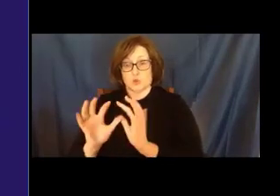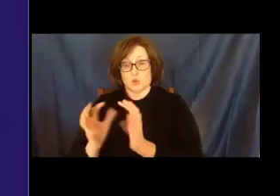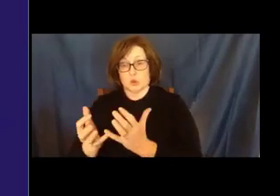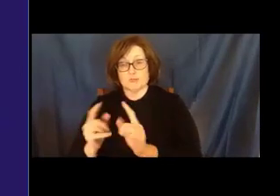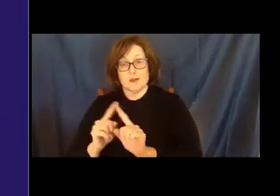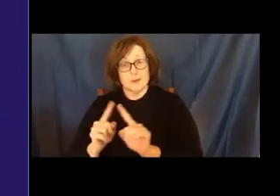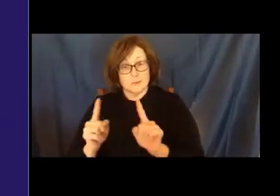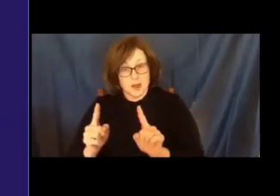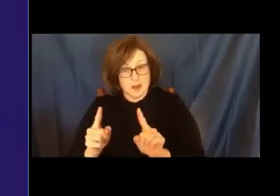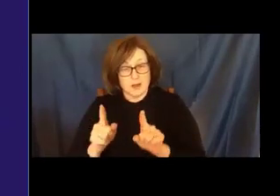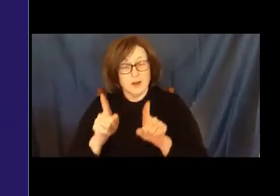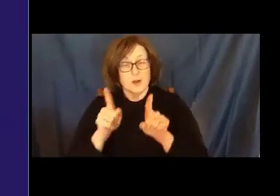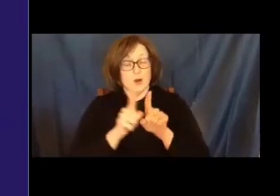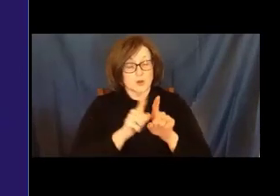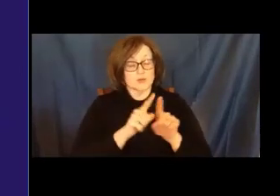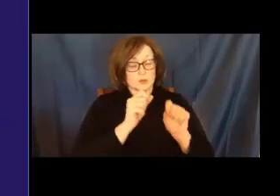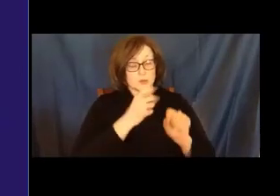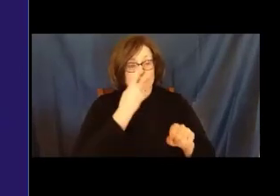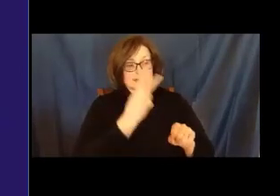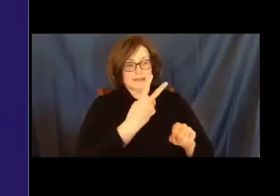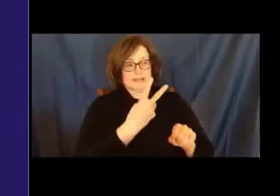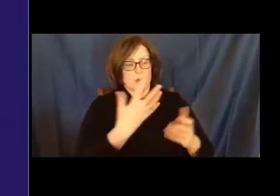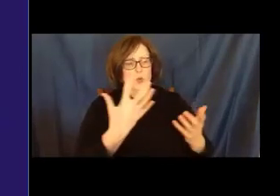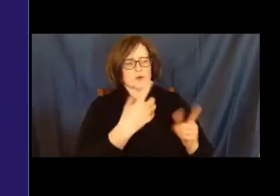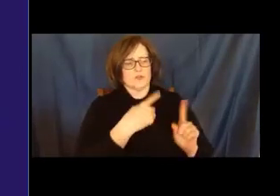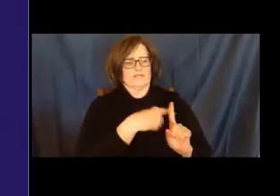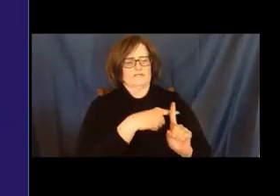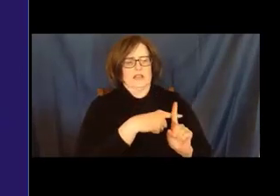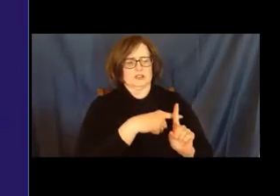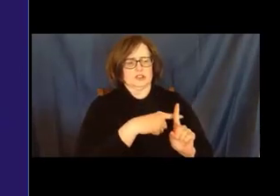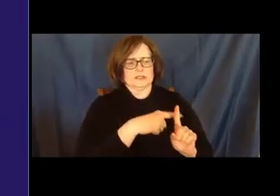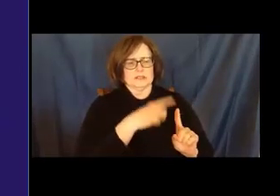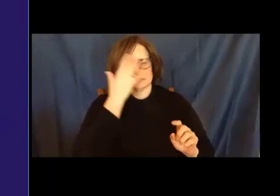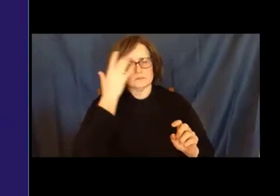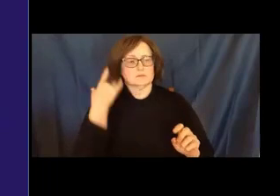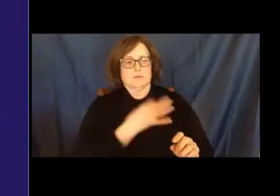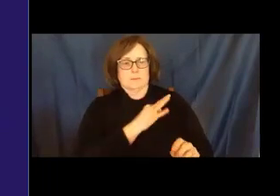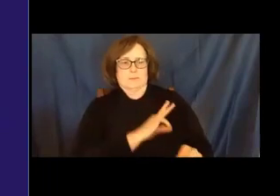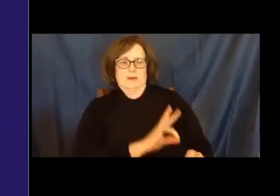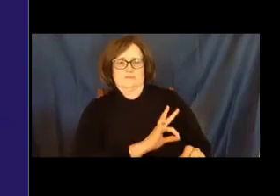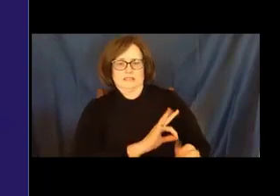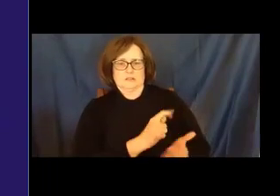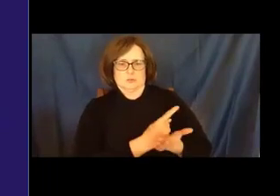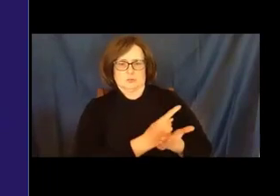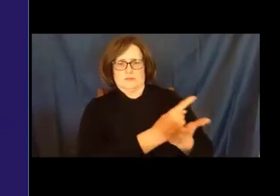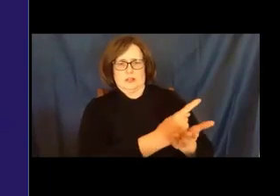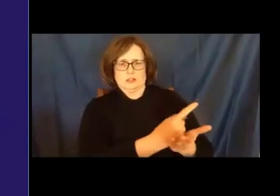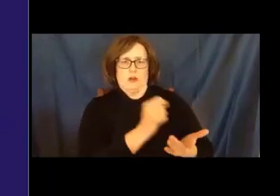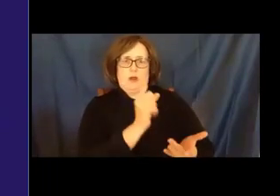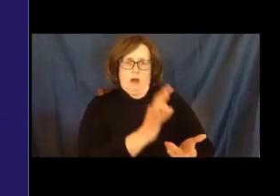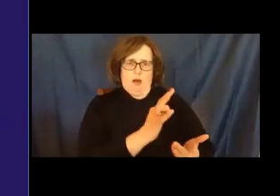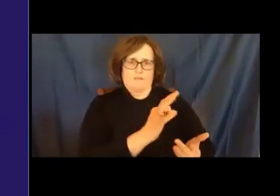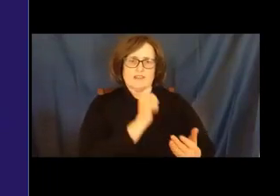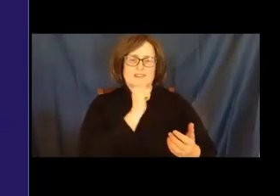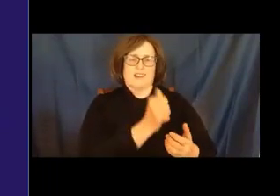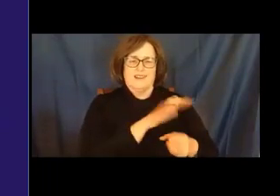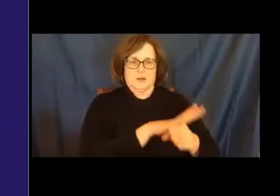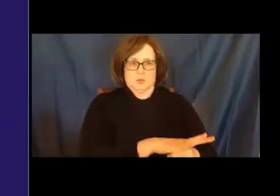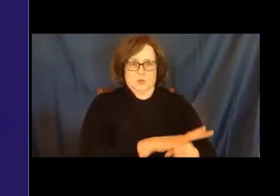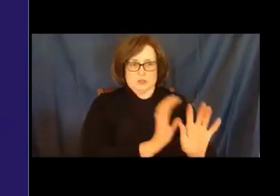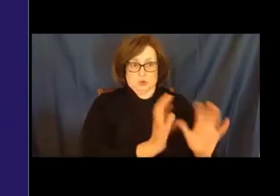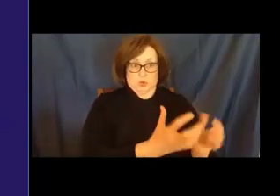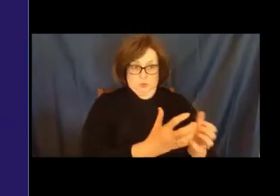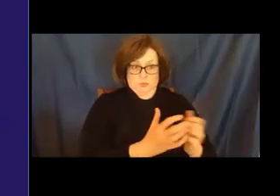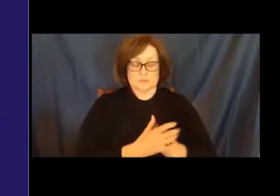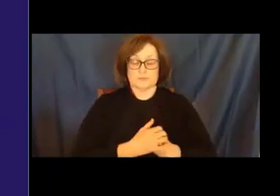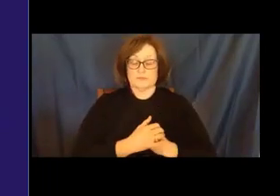work of seeing the advantages granted by white supremacy is a crucial step to seeing whiteness. One of the tools we recommend for seeing the